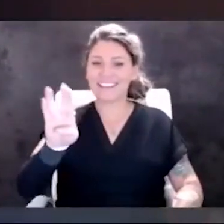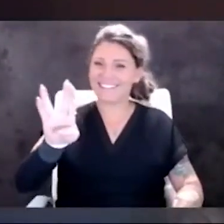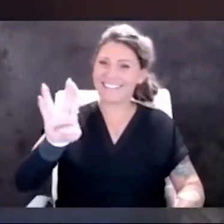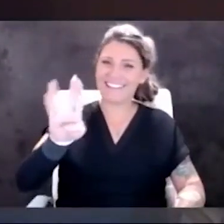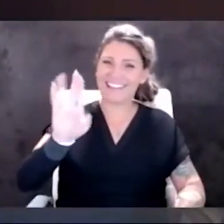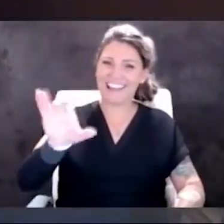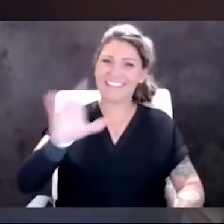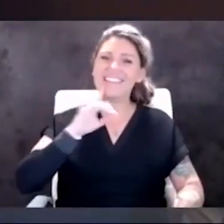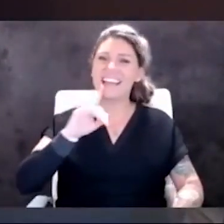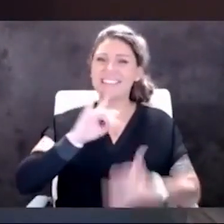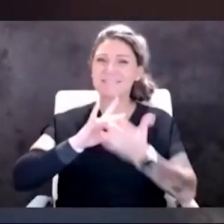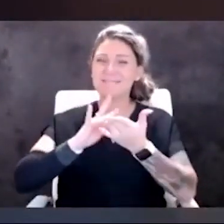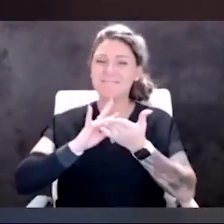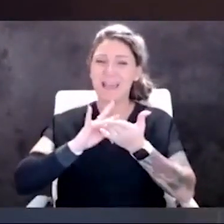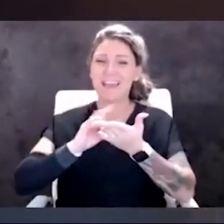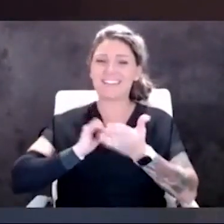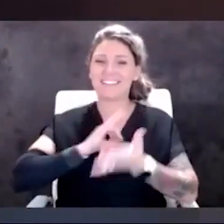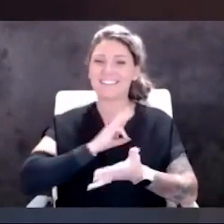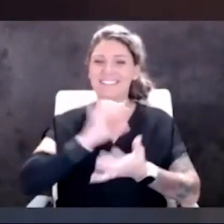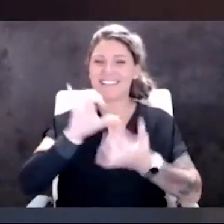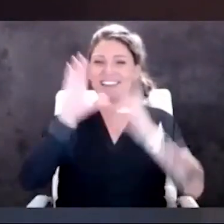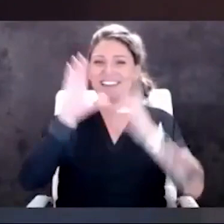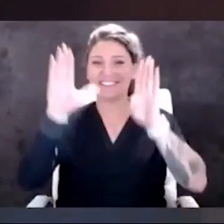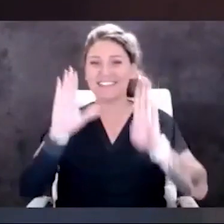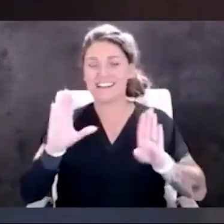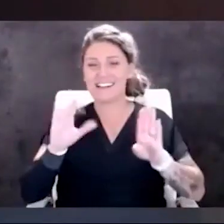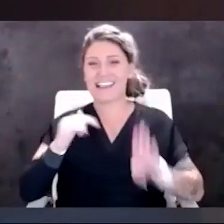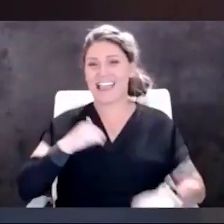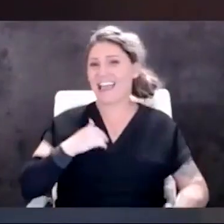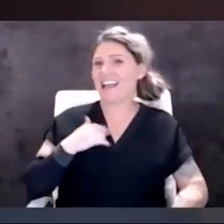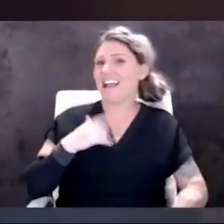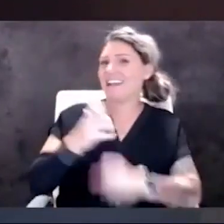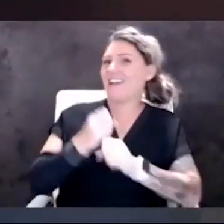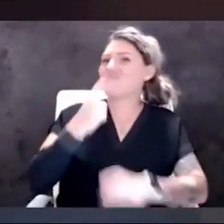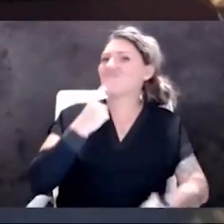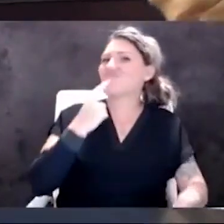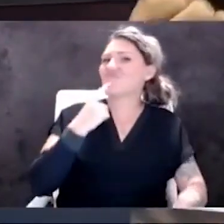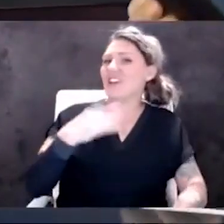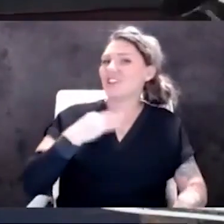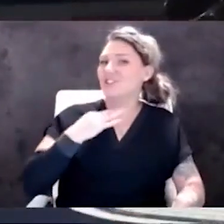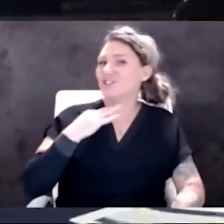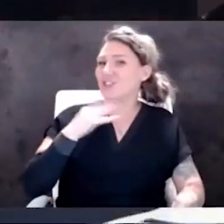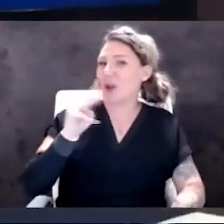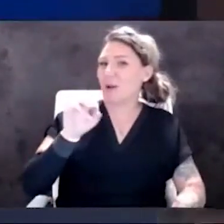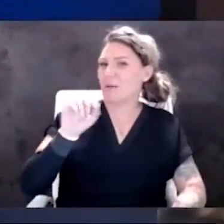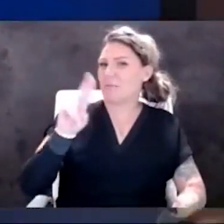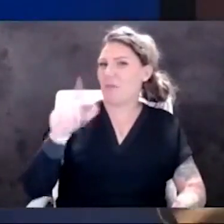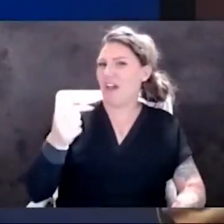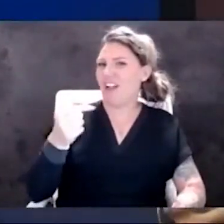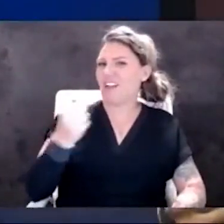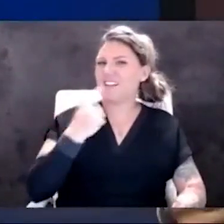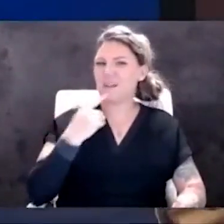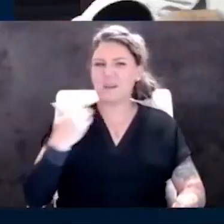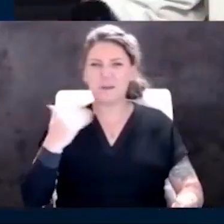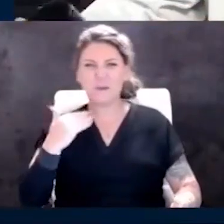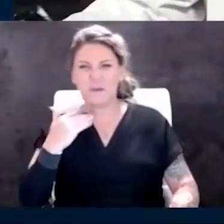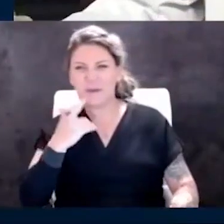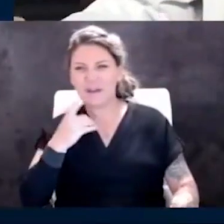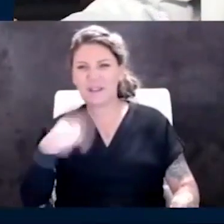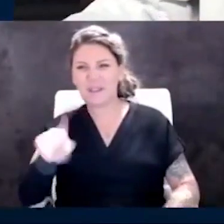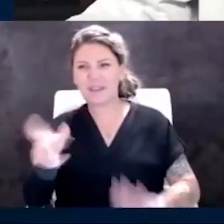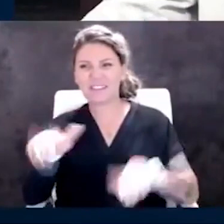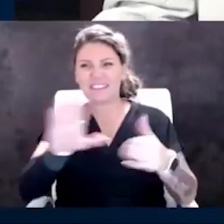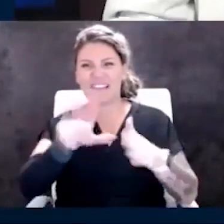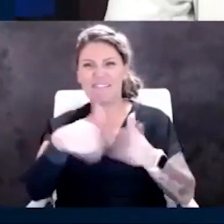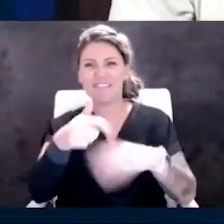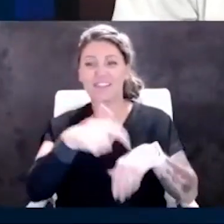Yeah. This is awesome. I got a red shirt mug, Thank you by so the much. way. You so did. I don't know what that means. Oh, God, you don't want the red shirts. Nah. Those are the ones that die all the time. It could be engineering,